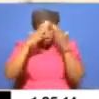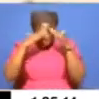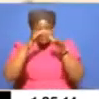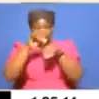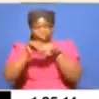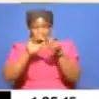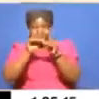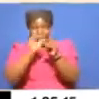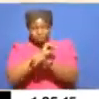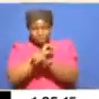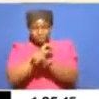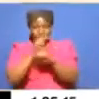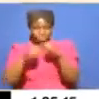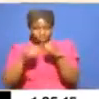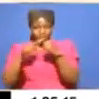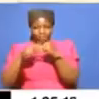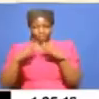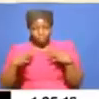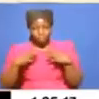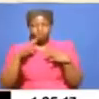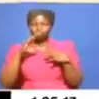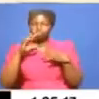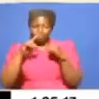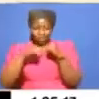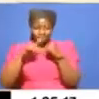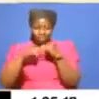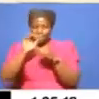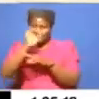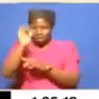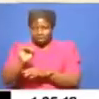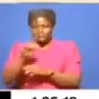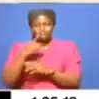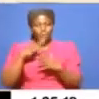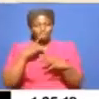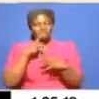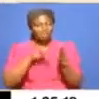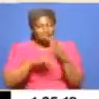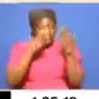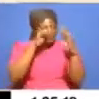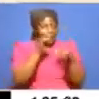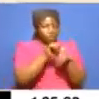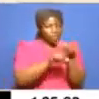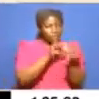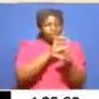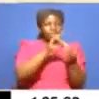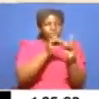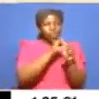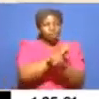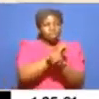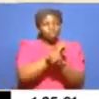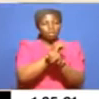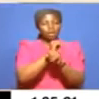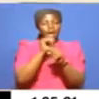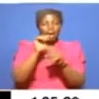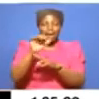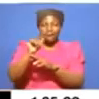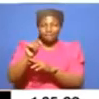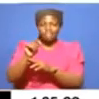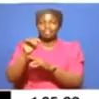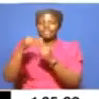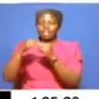67% of people say they were unaware of the Data Protection Act, and that 82% of respondents were unaware of the